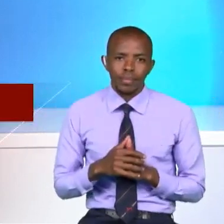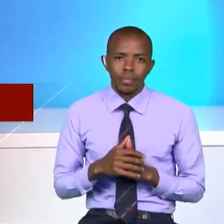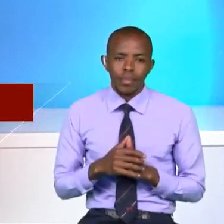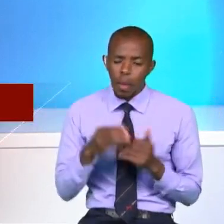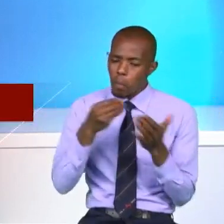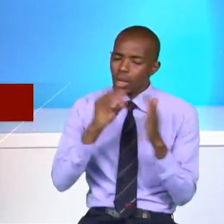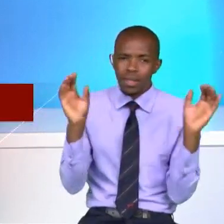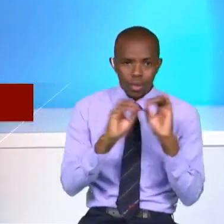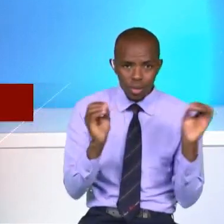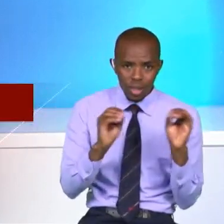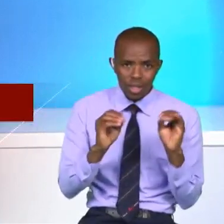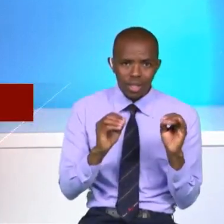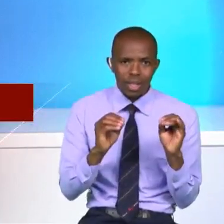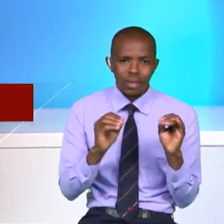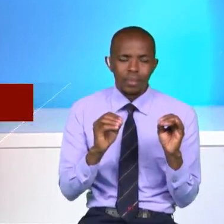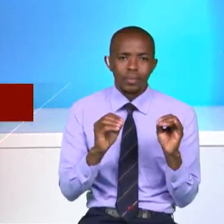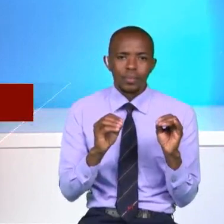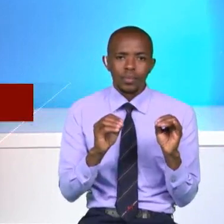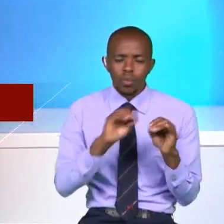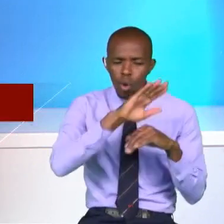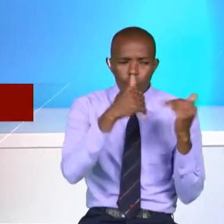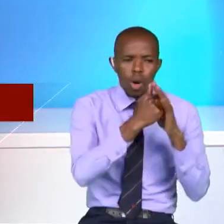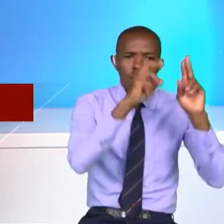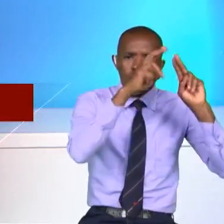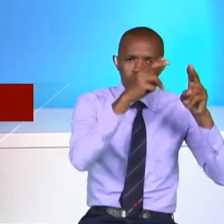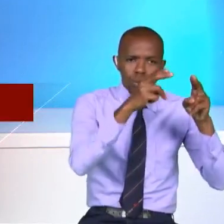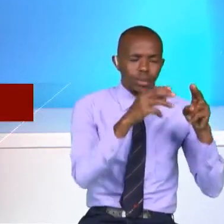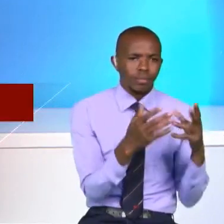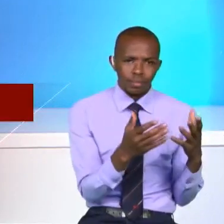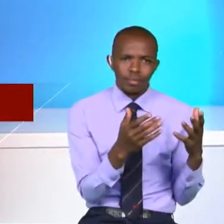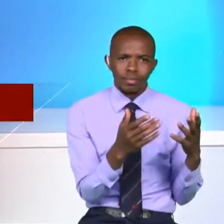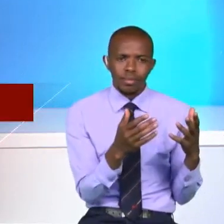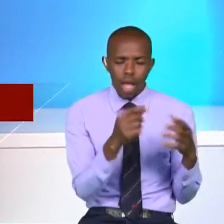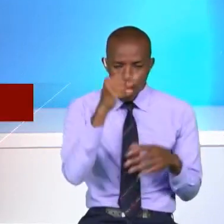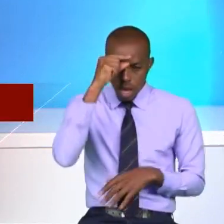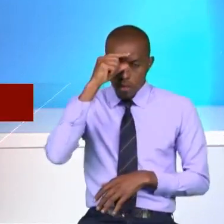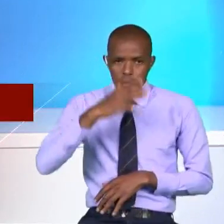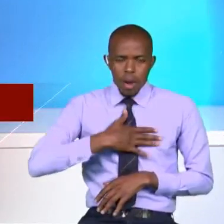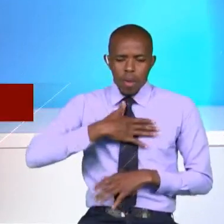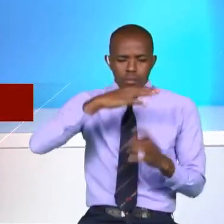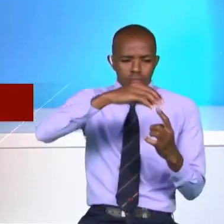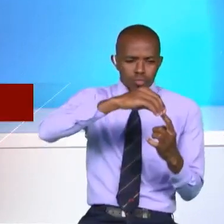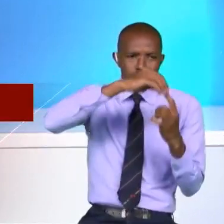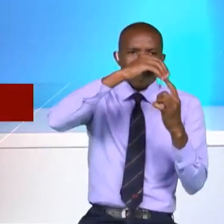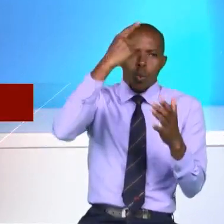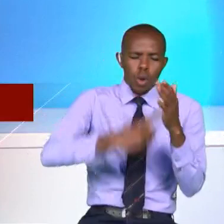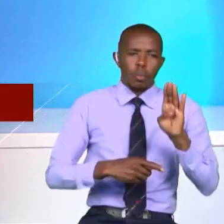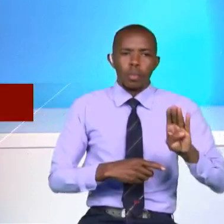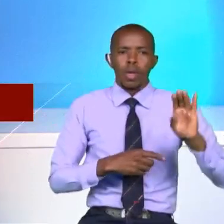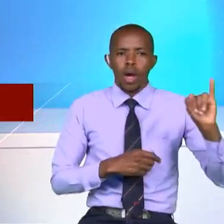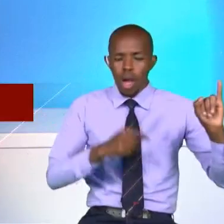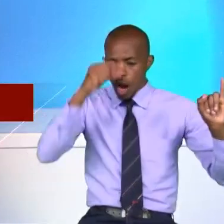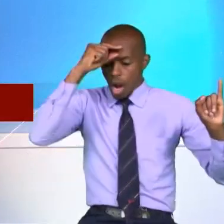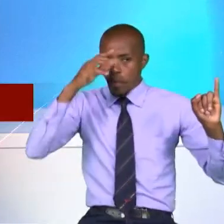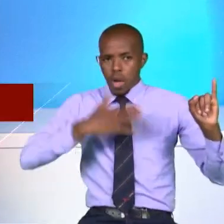they have no money. So it's going round and round, and all these issues are correlated. But our government's priority is BBI. Our